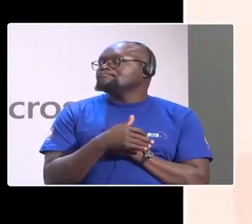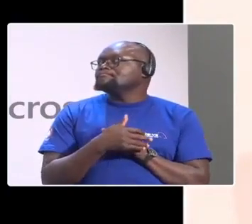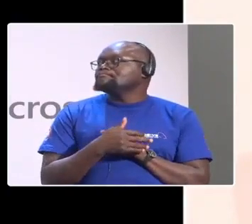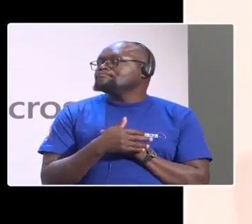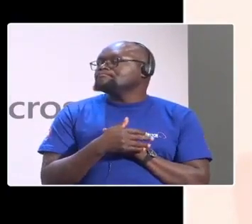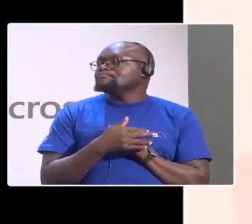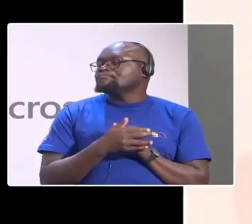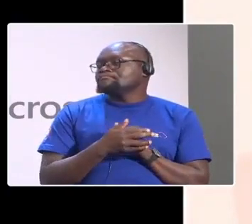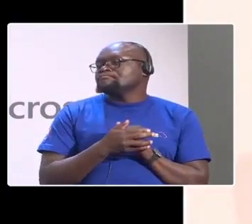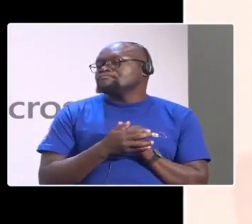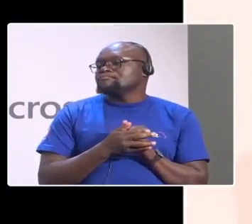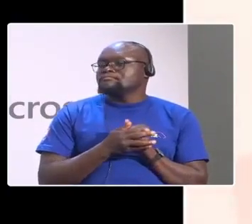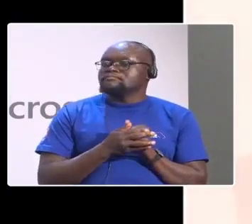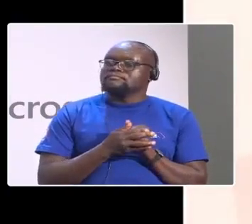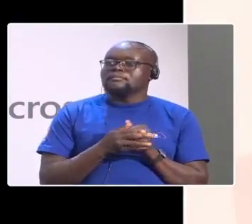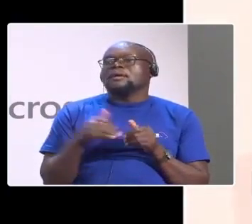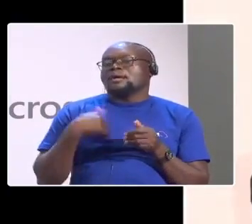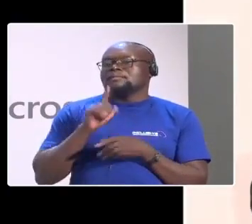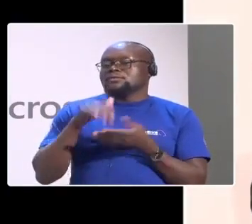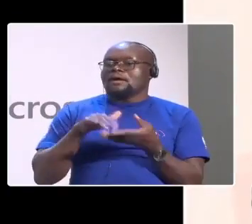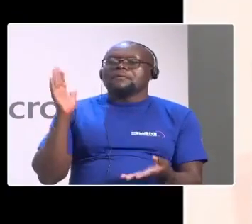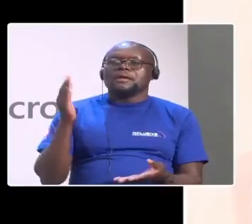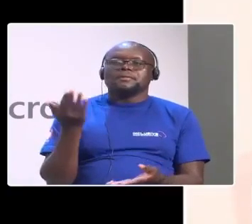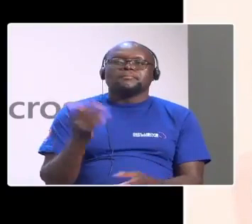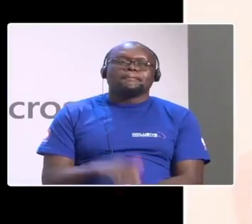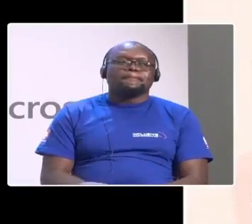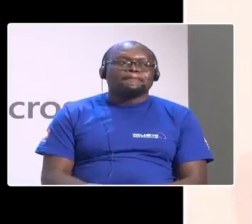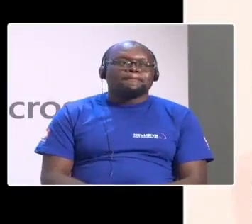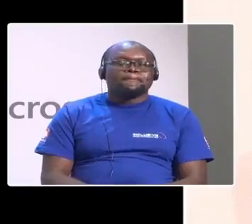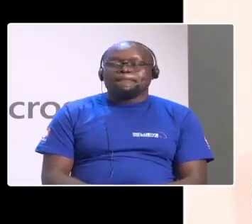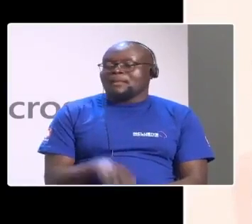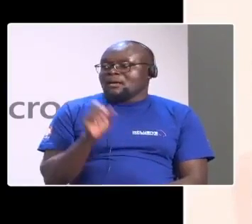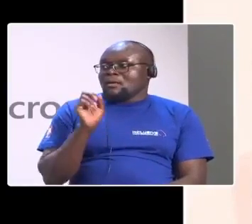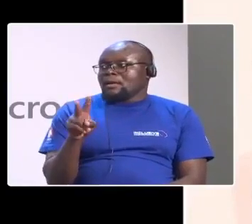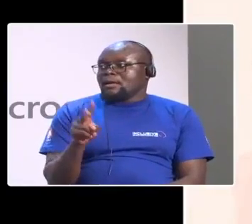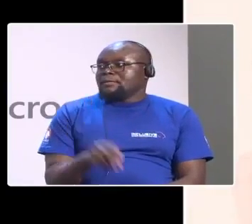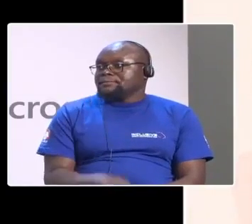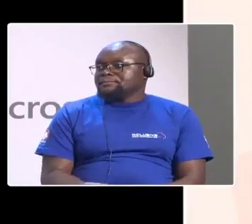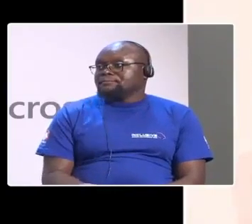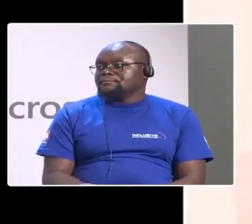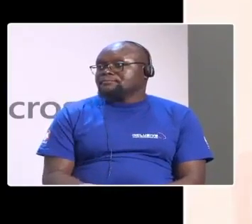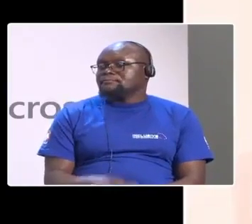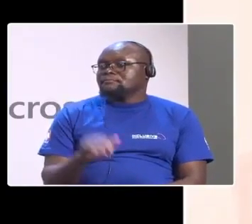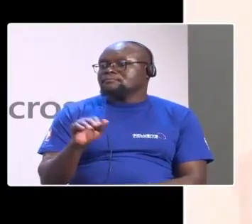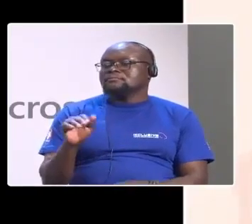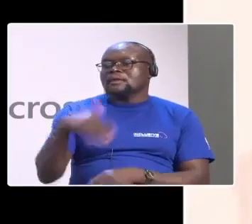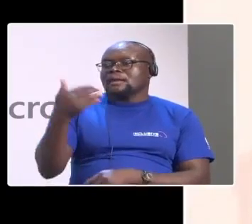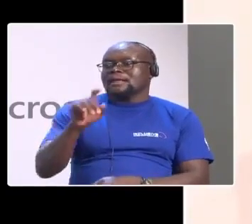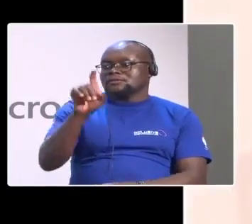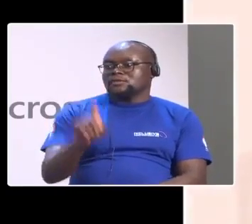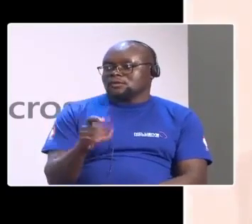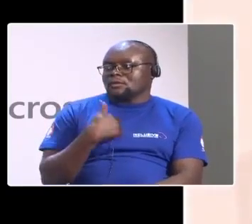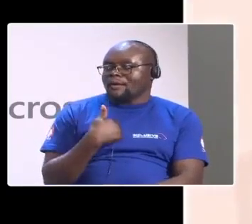I should have done wine. That's what I should have done. Okay, then let's shoot for our next question.